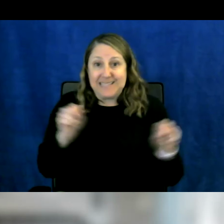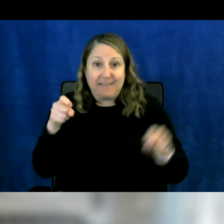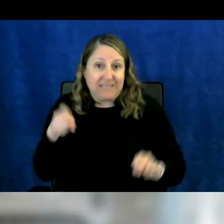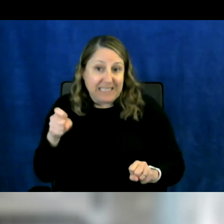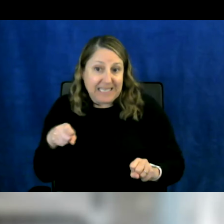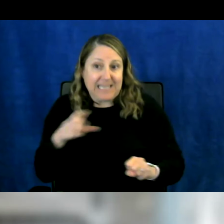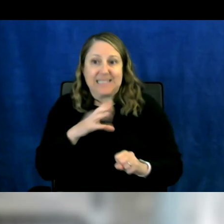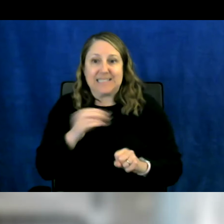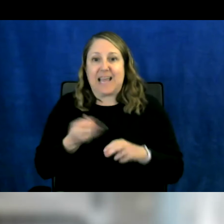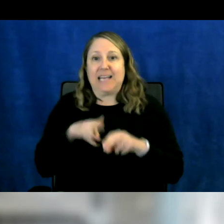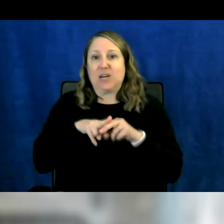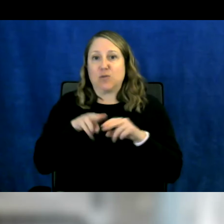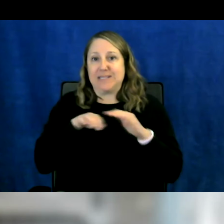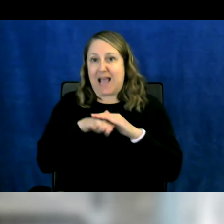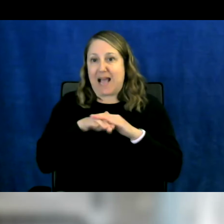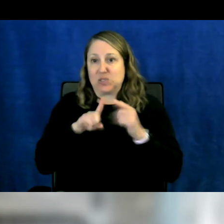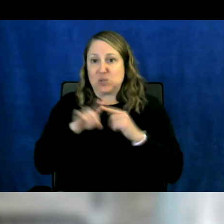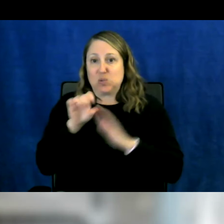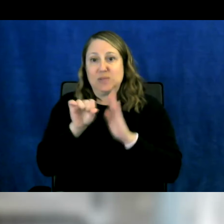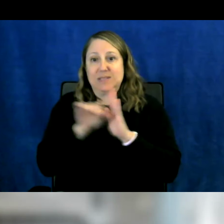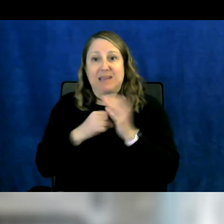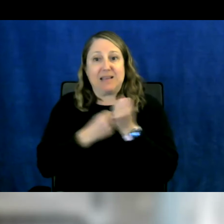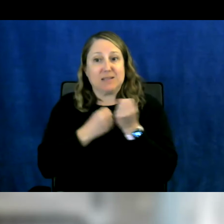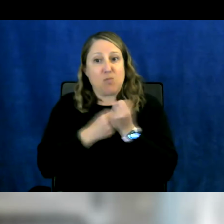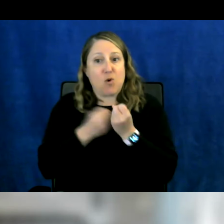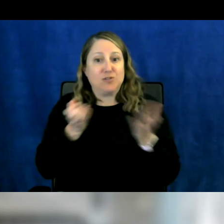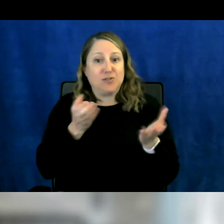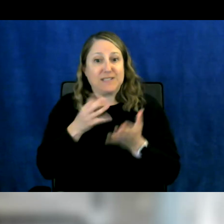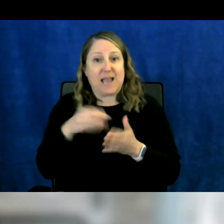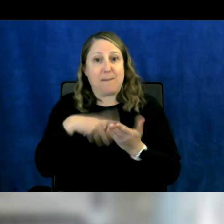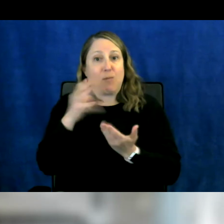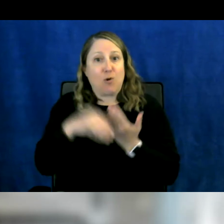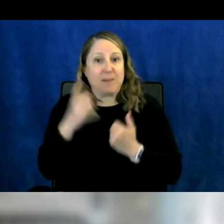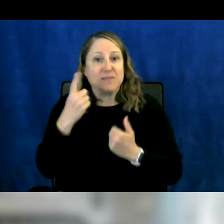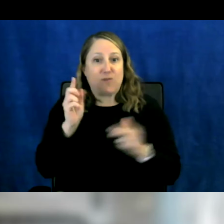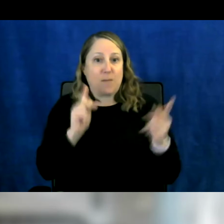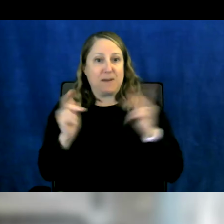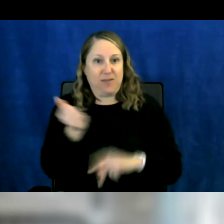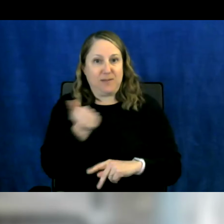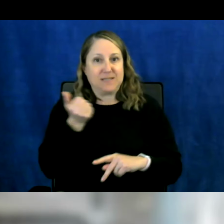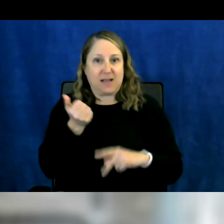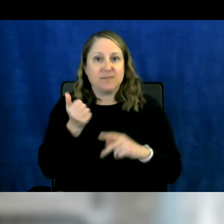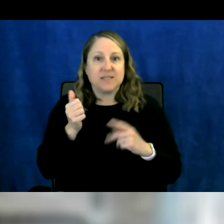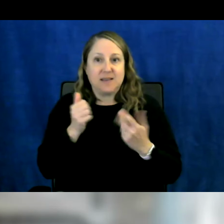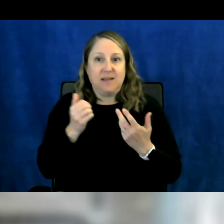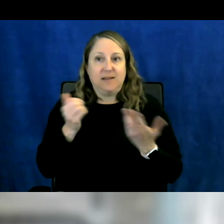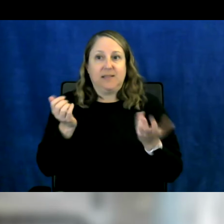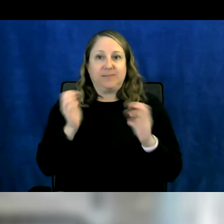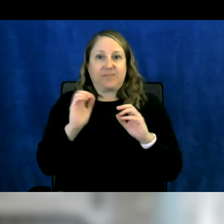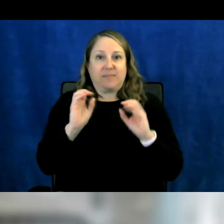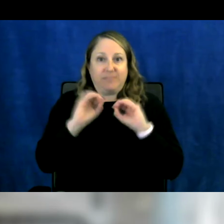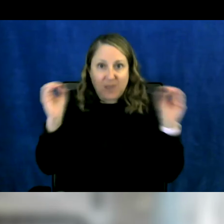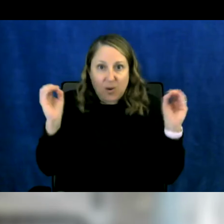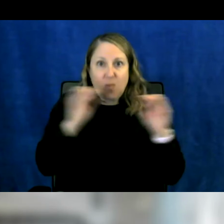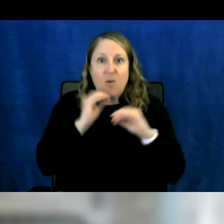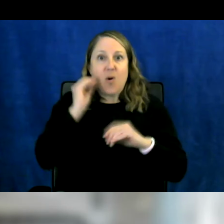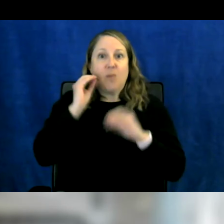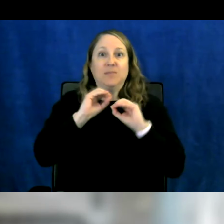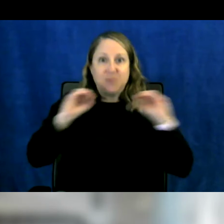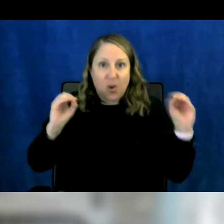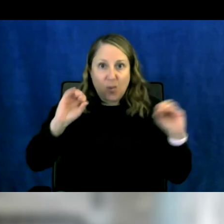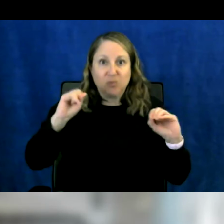and increasing access to state-supported services and programs for people who are experiencing unsheltered homelessness.